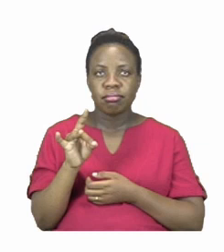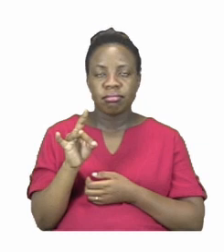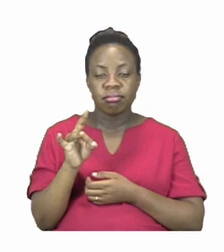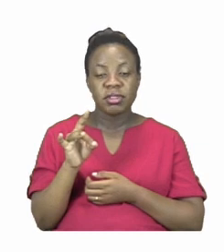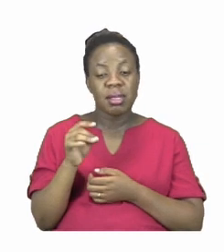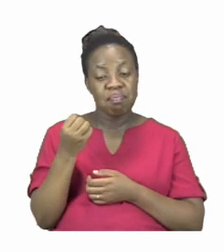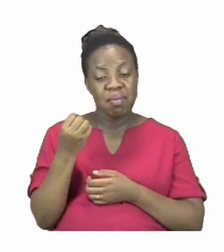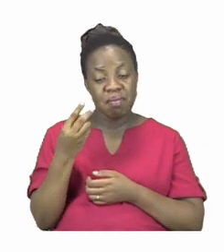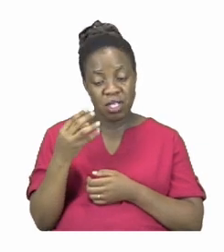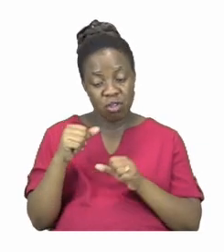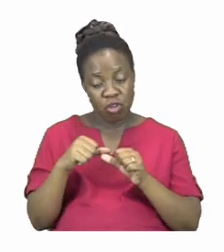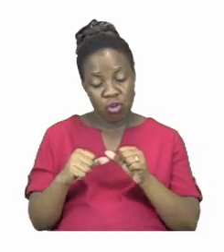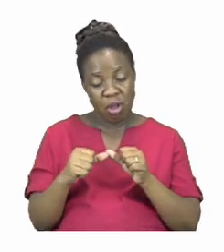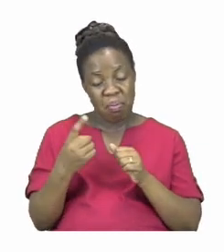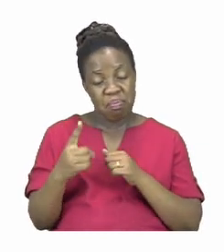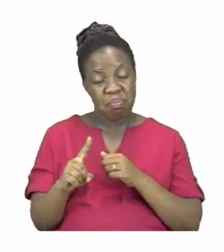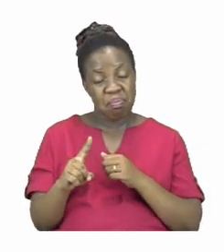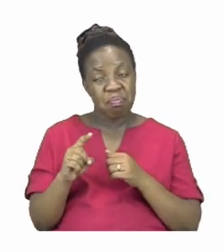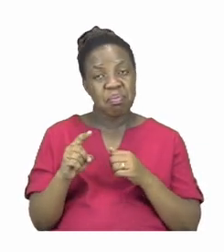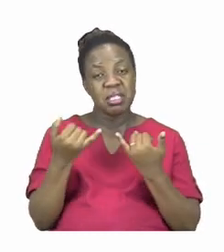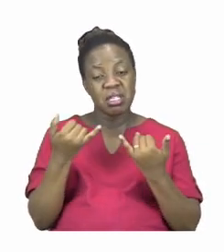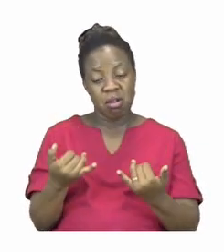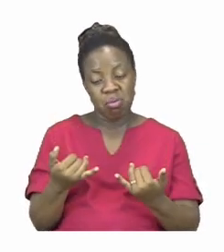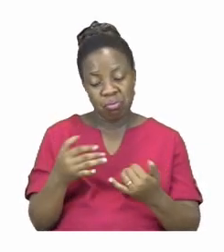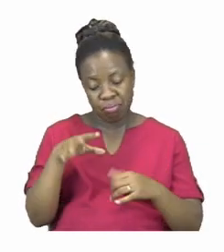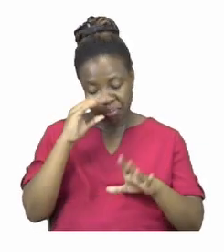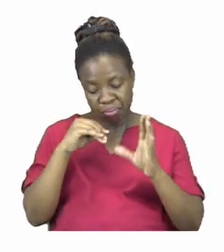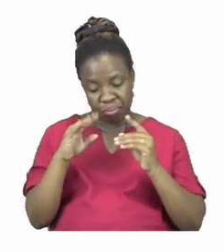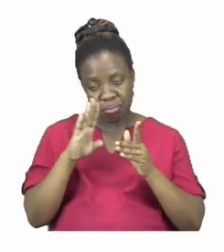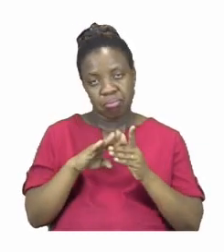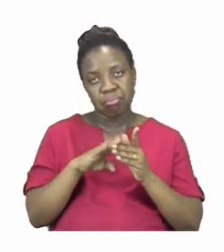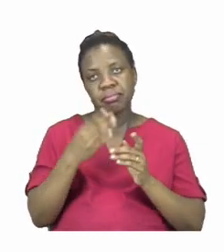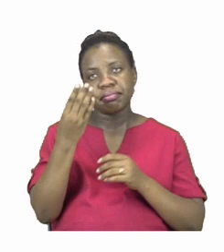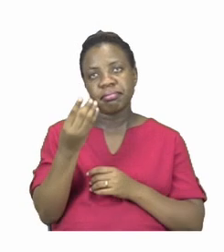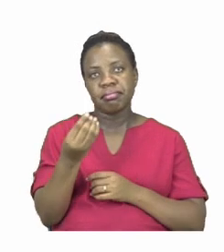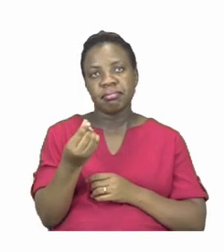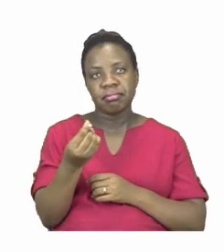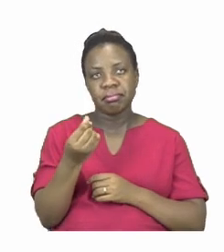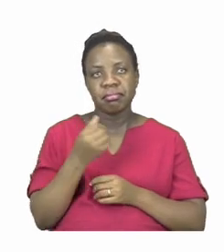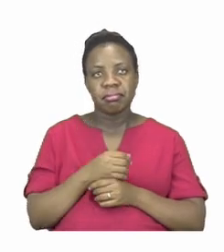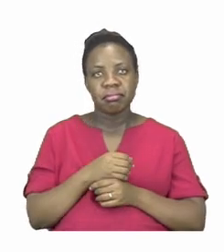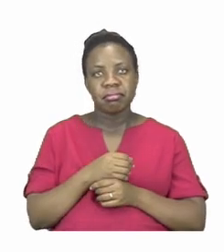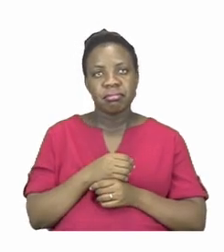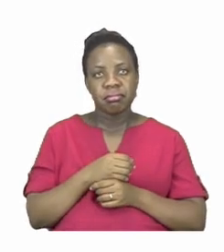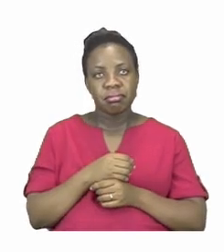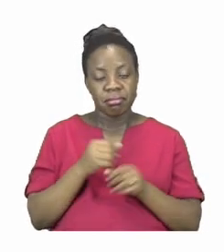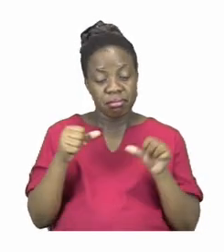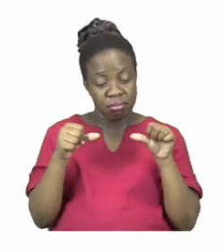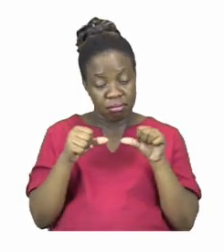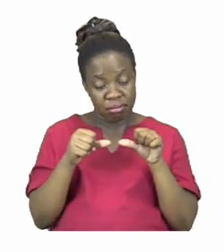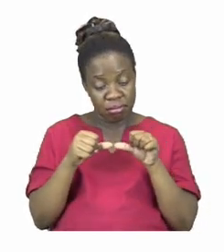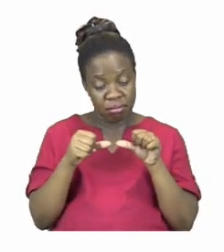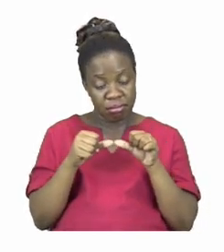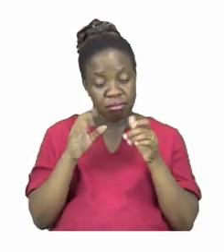mathematics, but this time we're going to be dealing with money. Now, the measurement of money is very important, and it's our